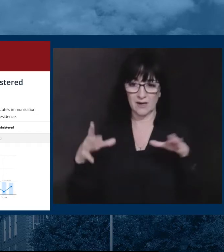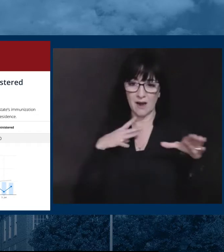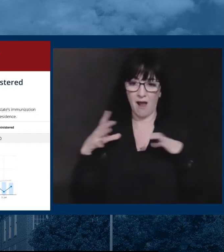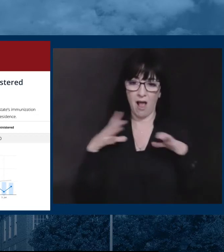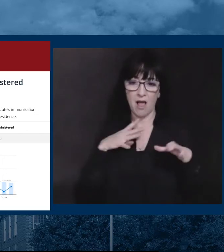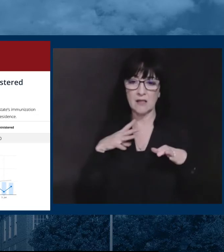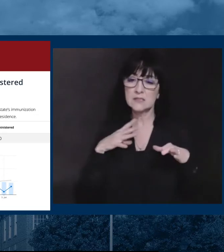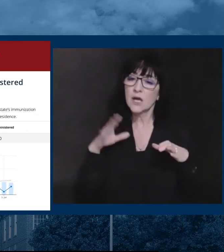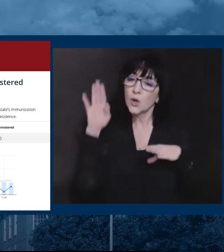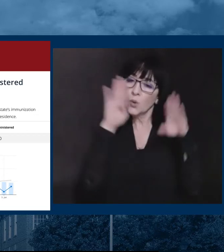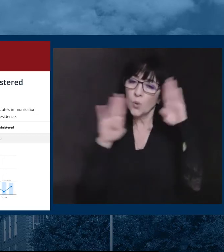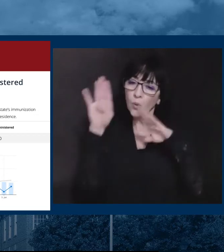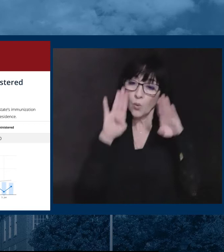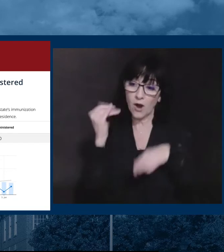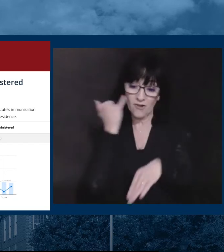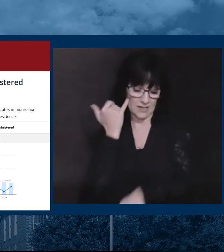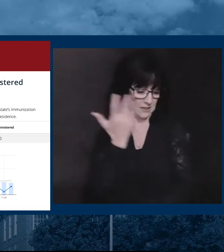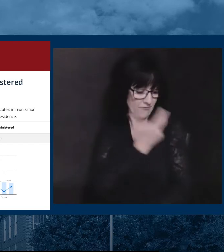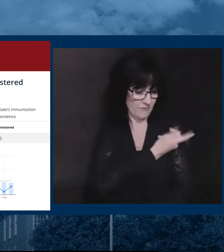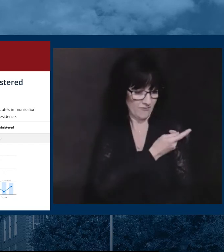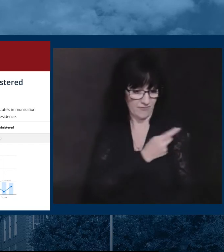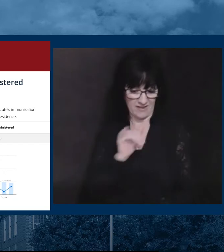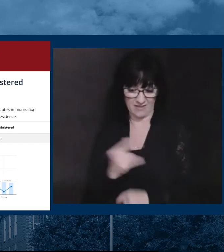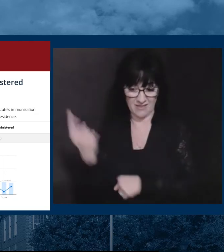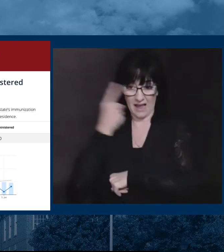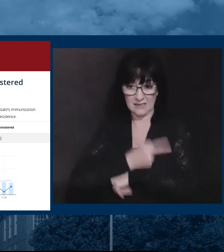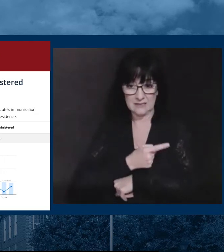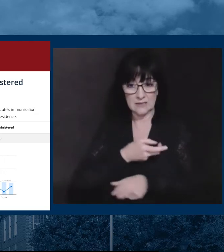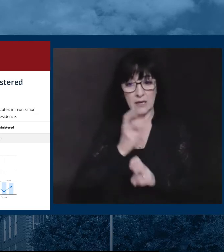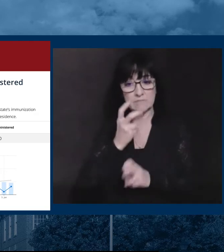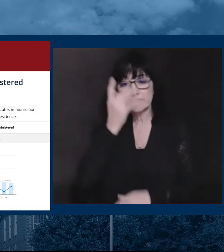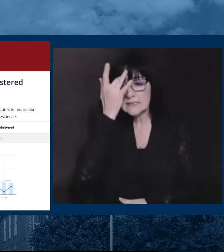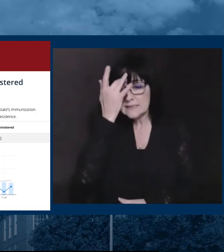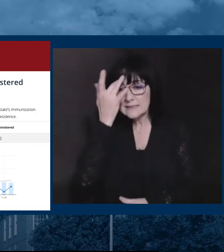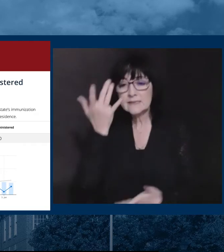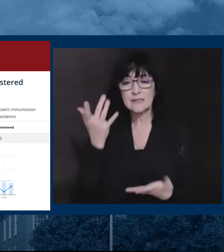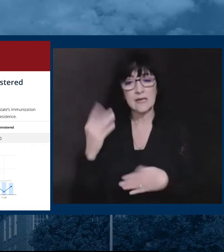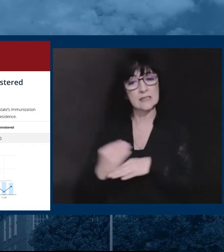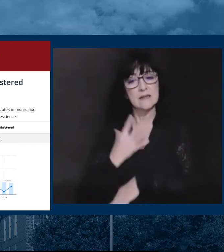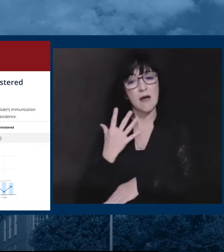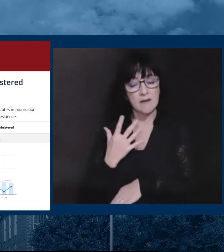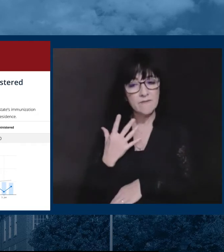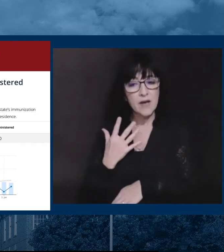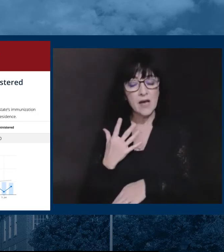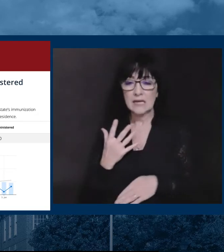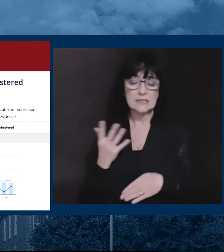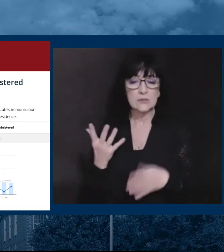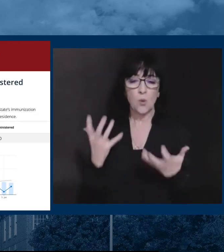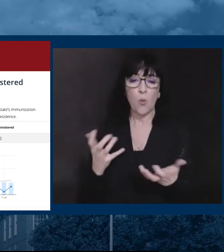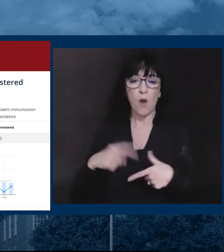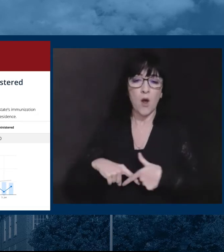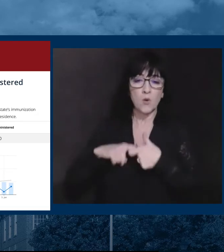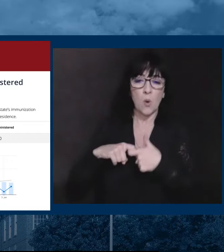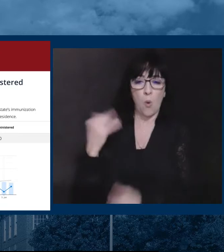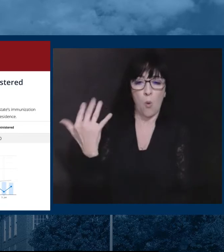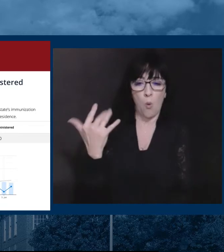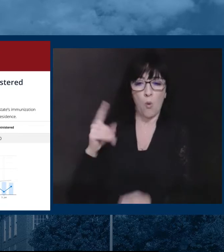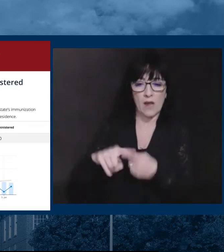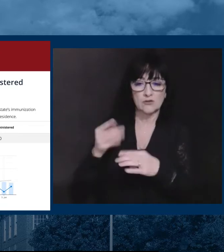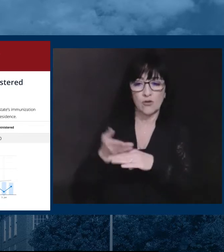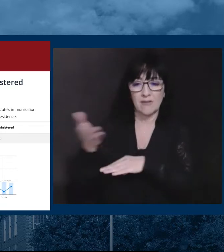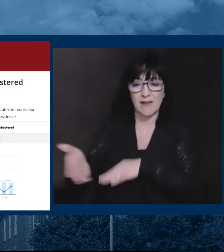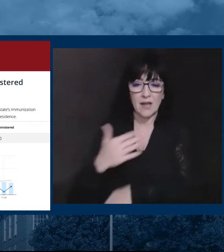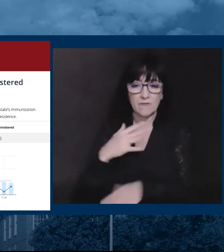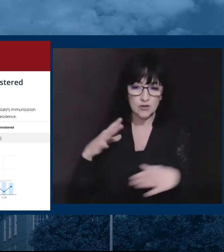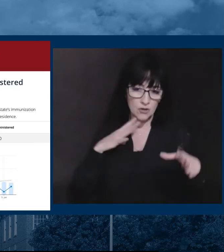to increase quite significantly this week. Bottom line is we remain committed to getting vaccine into the arms of everyone